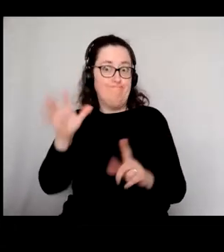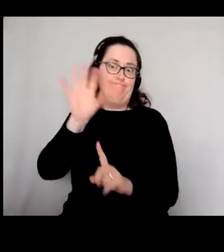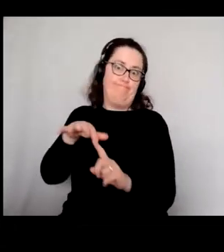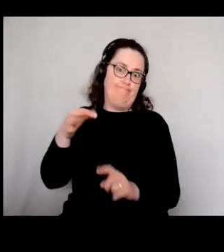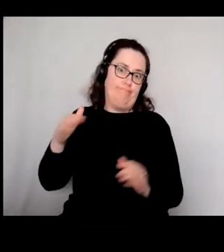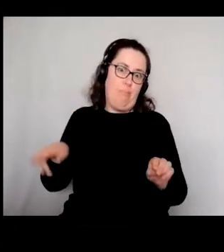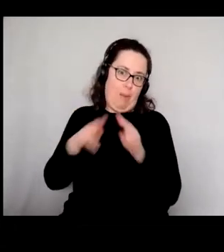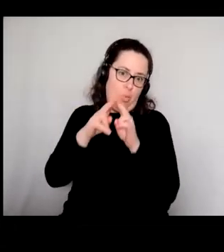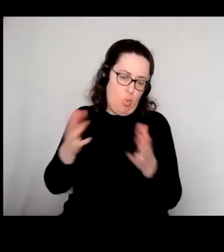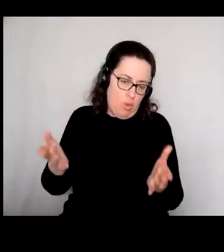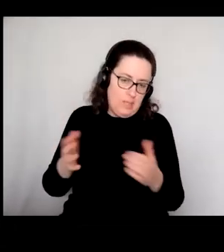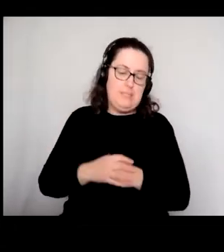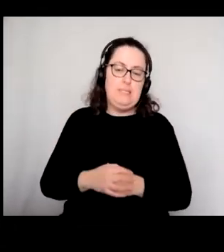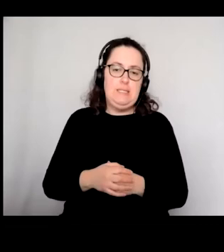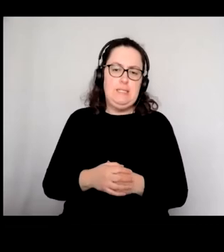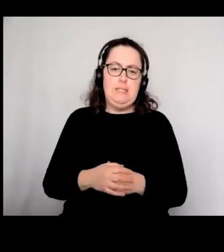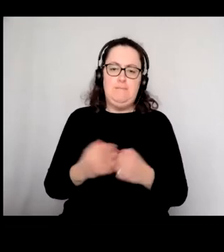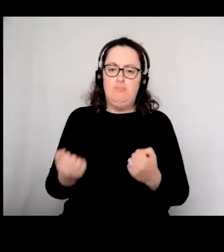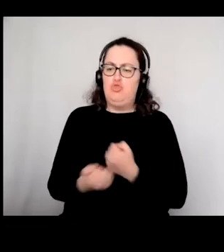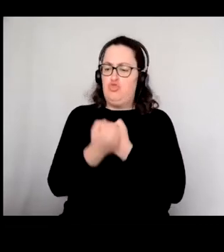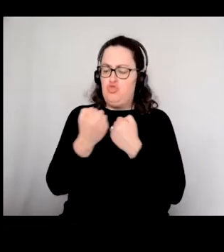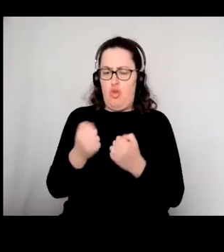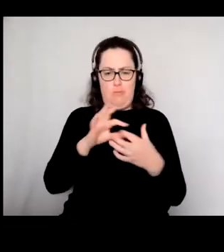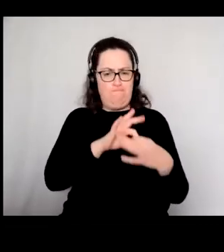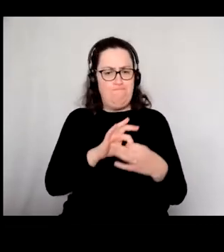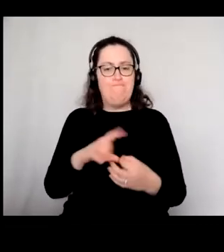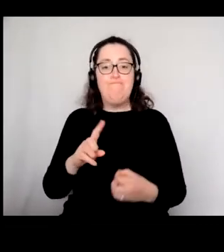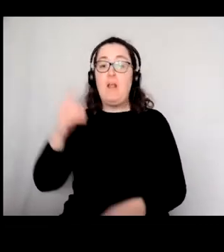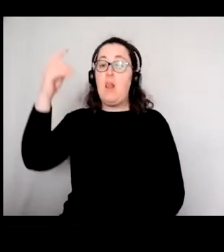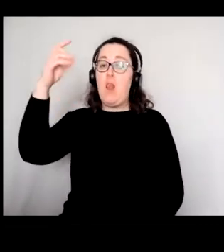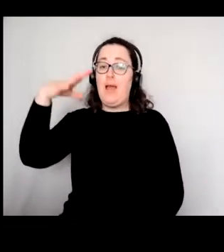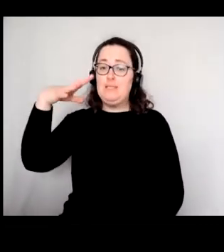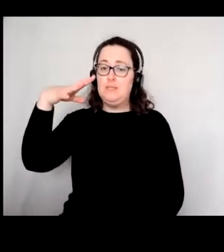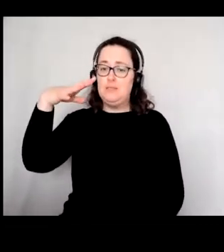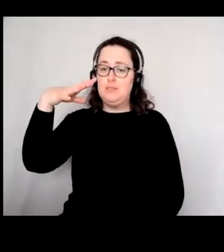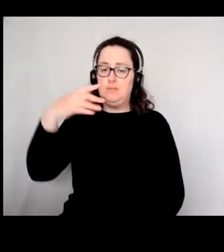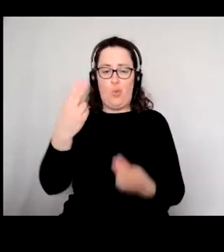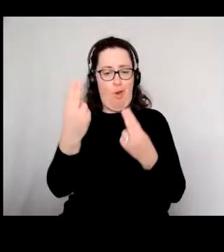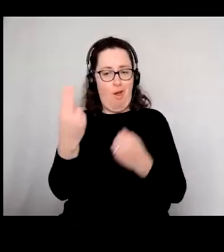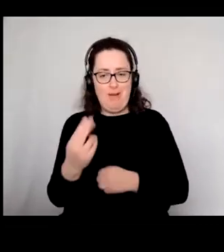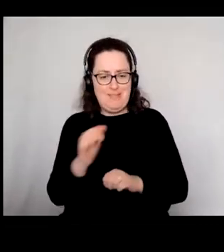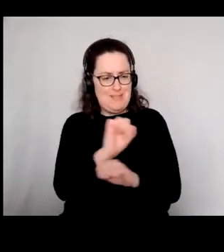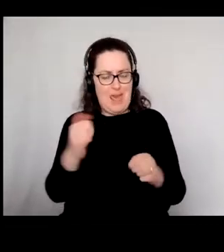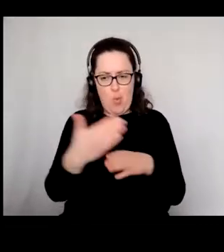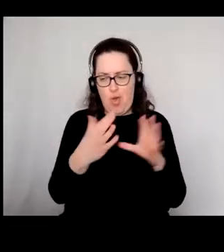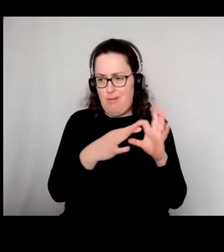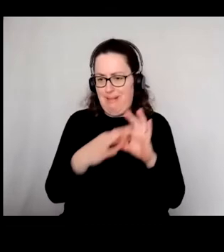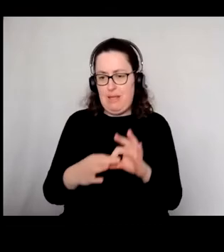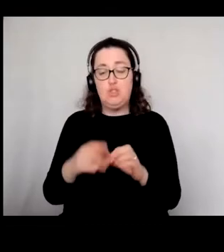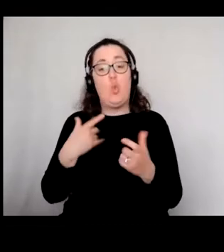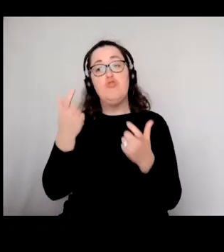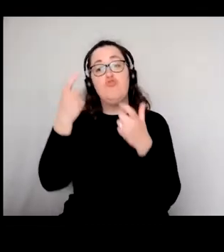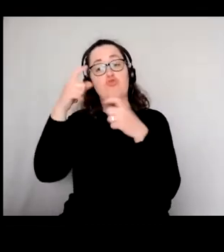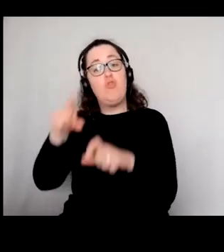strong commitment to working with artists who work with light. And going to Durham was part of